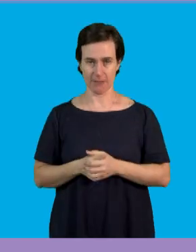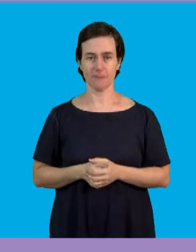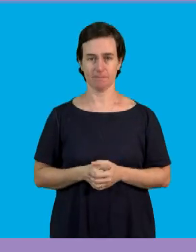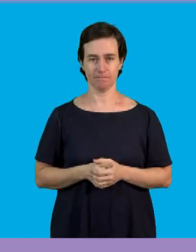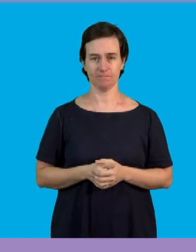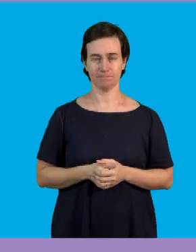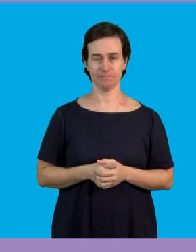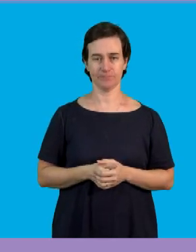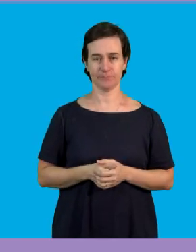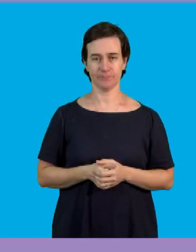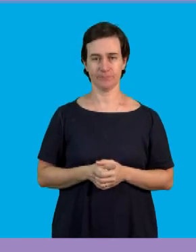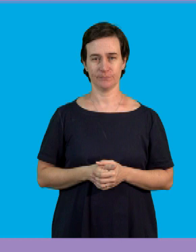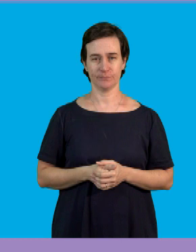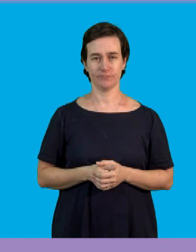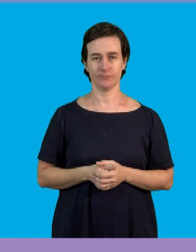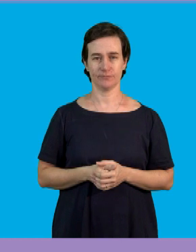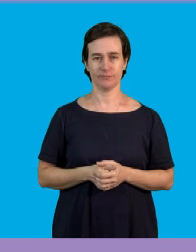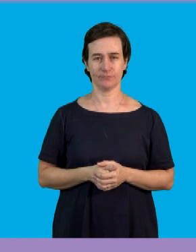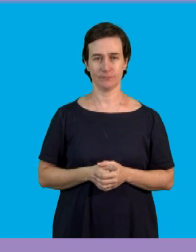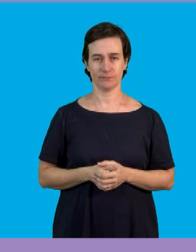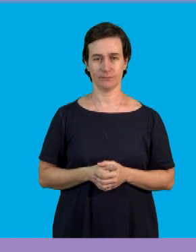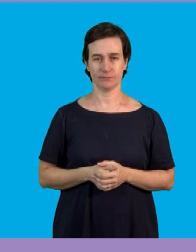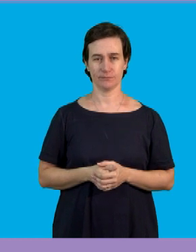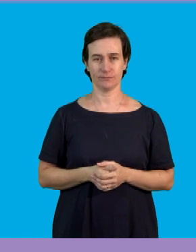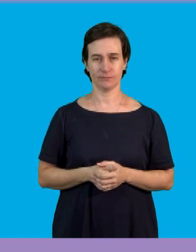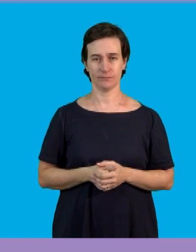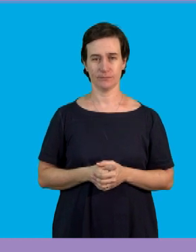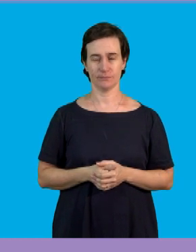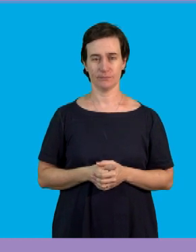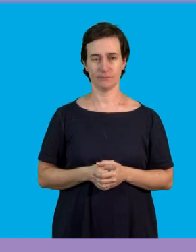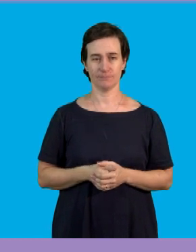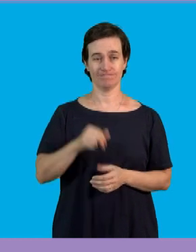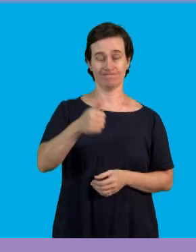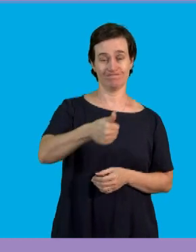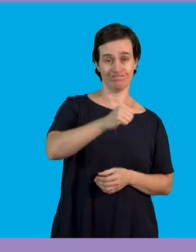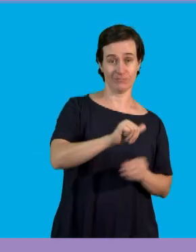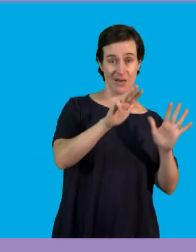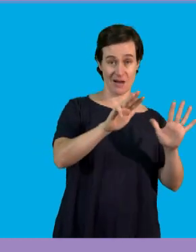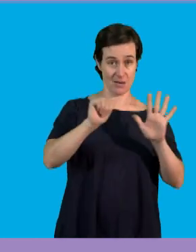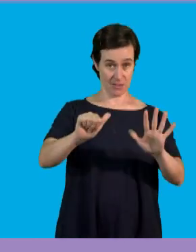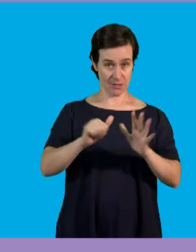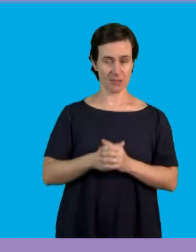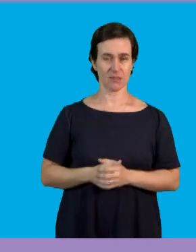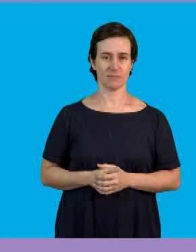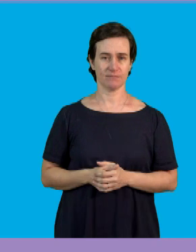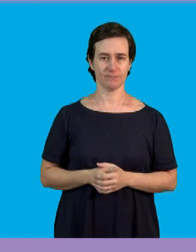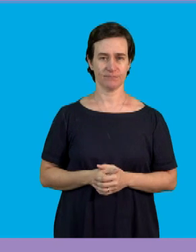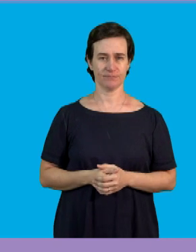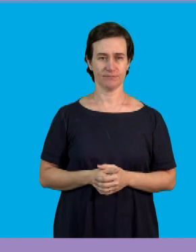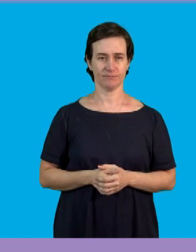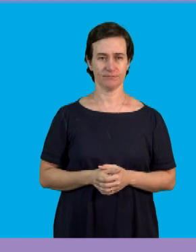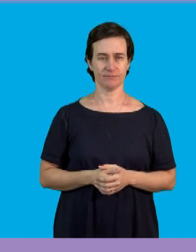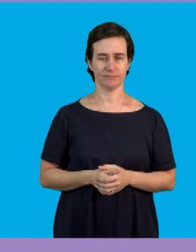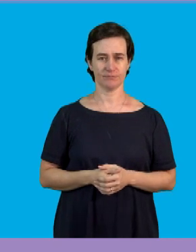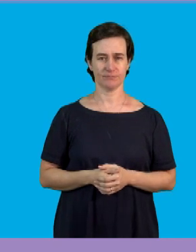68 represented as its prime factors. We are going to do the same thing for 96. And when we look